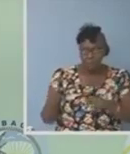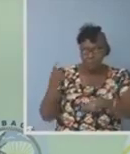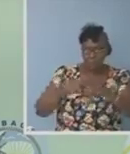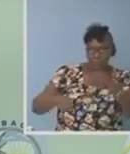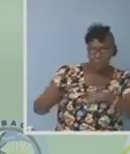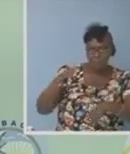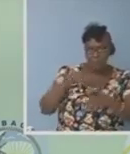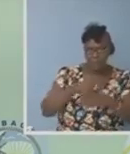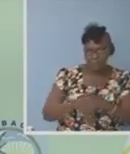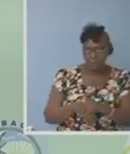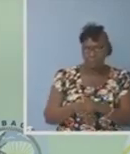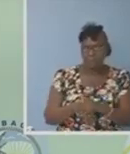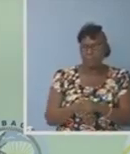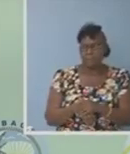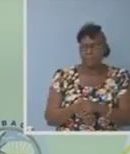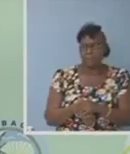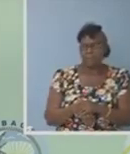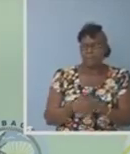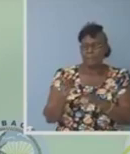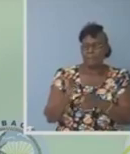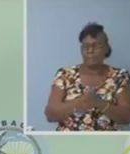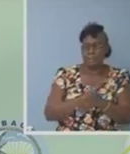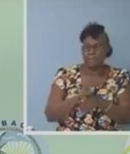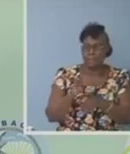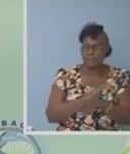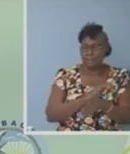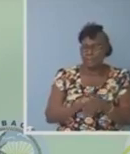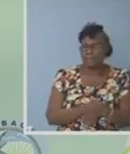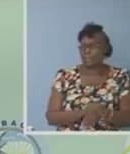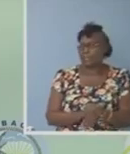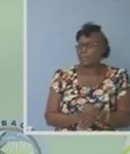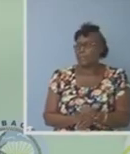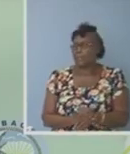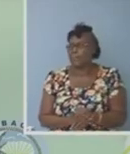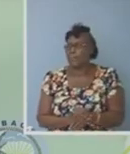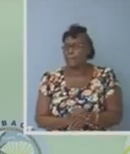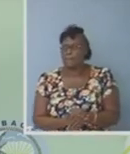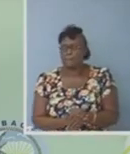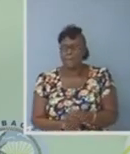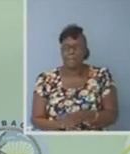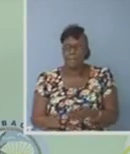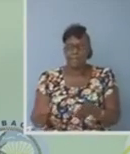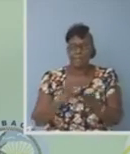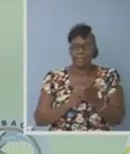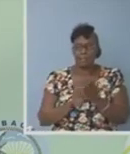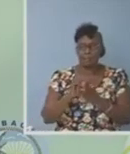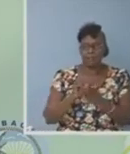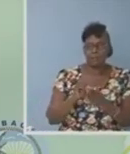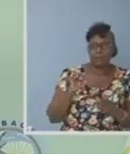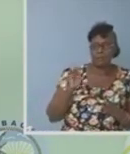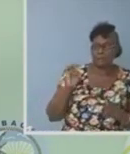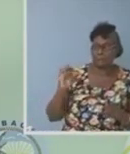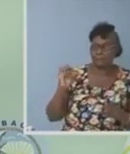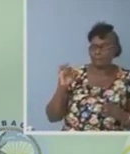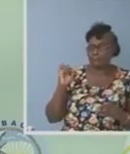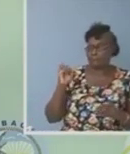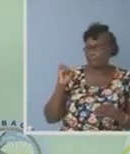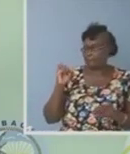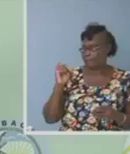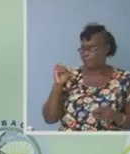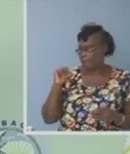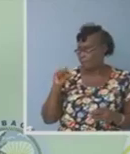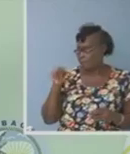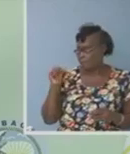But overall, in the Division of Finance, we continue to monitor what